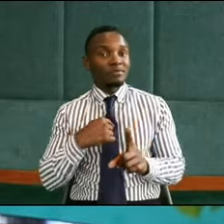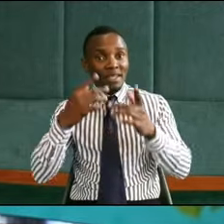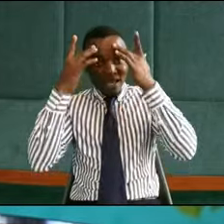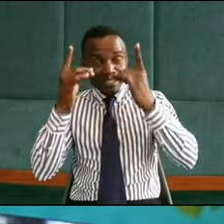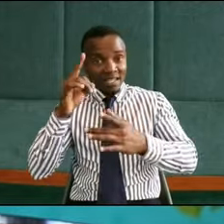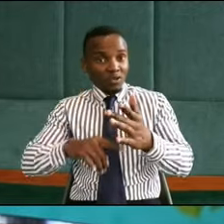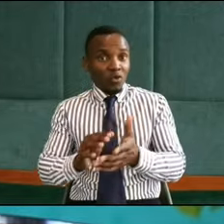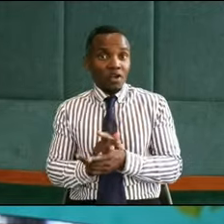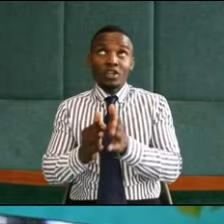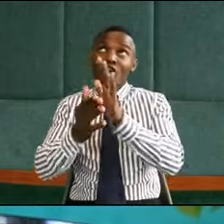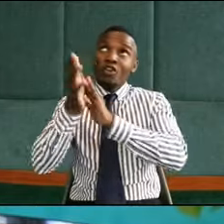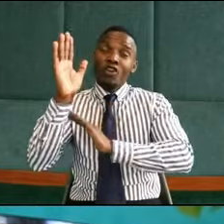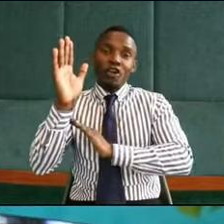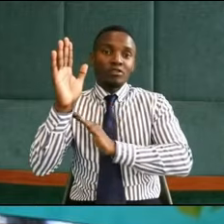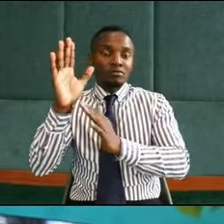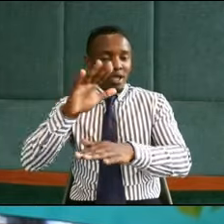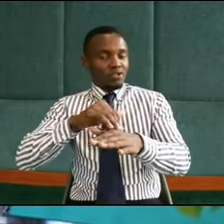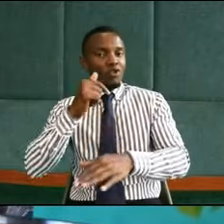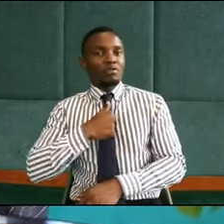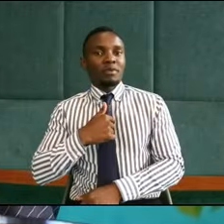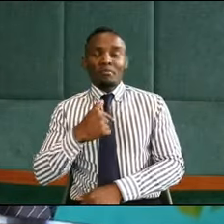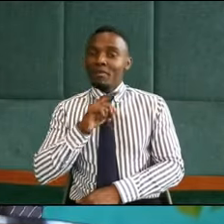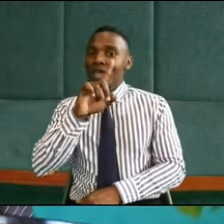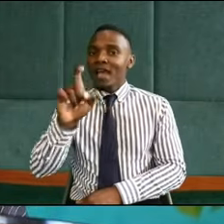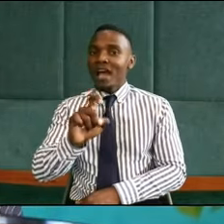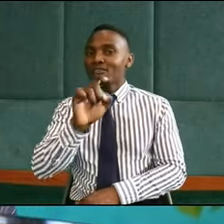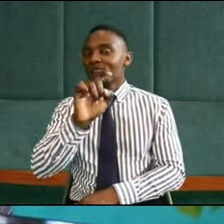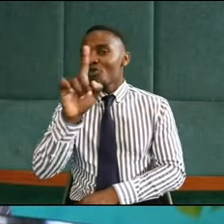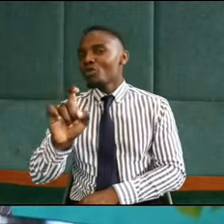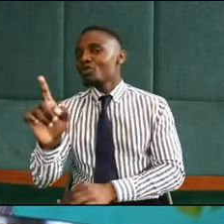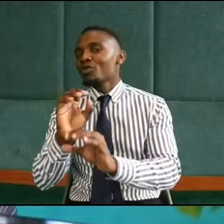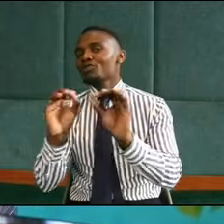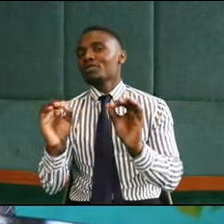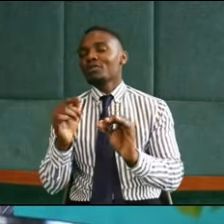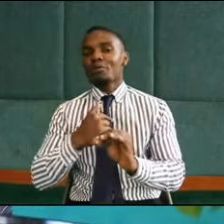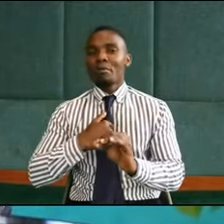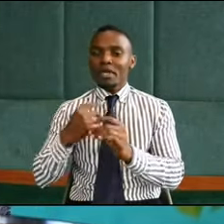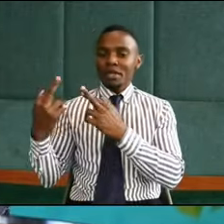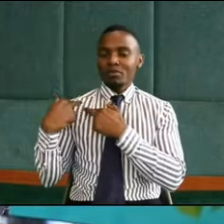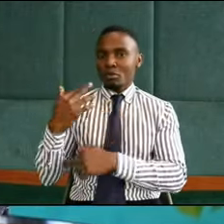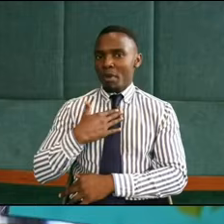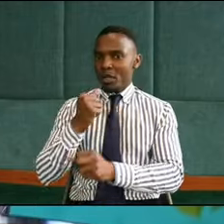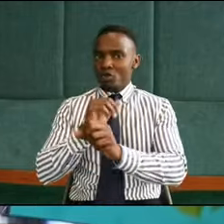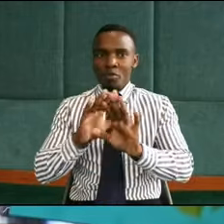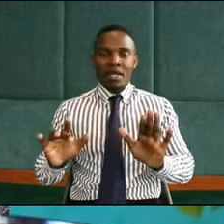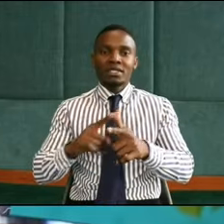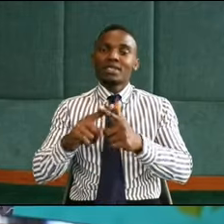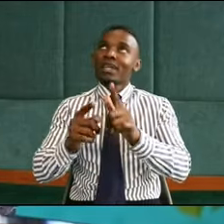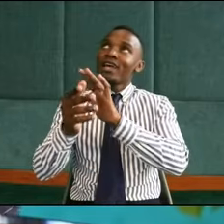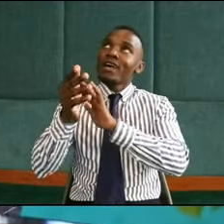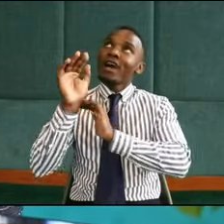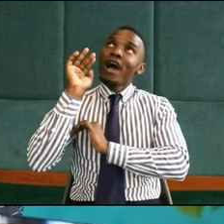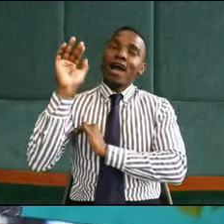has humbled me not to ask many questions. I will only do my task and ask the Lord to give me grace